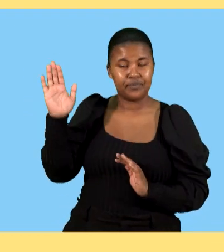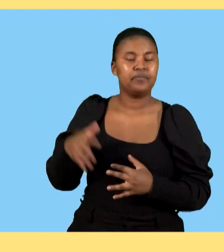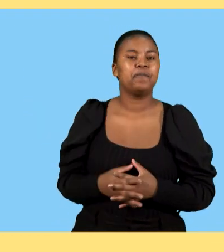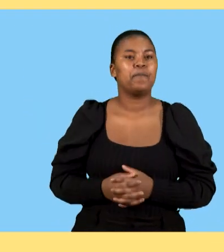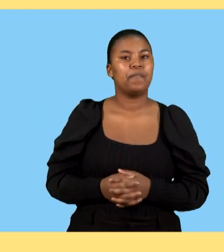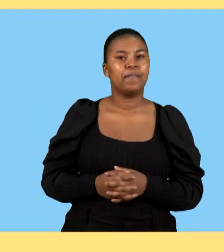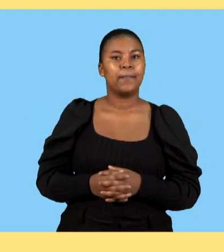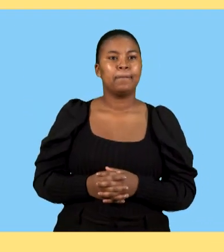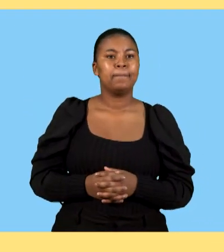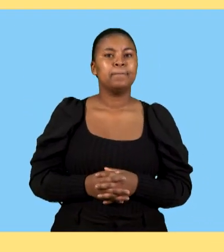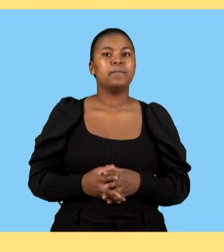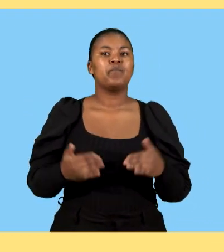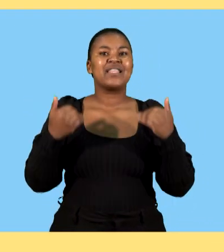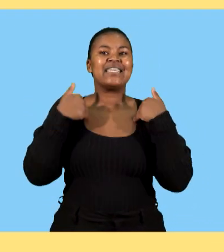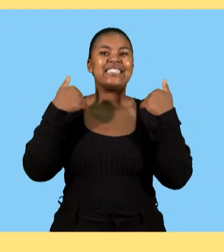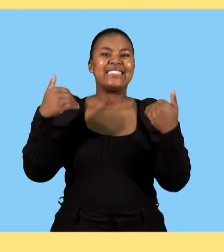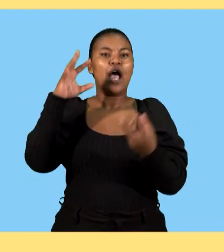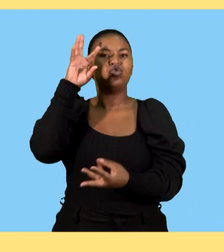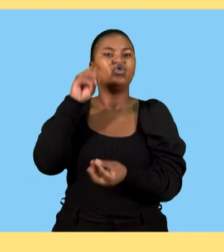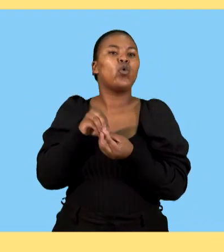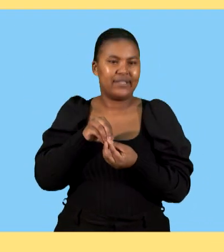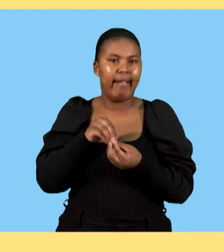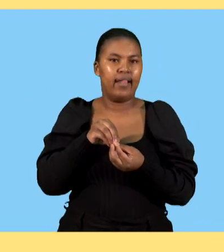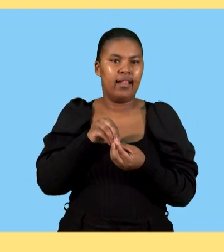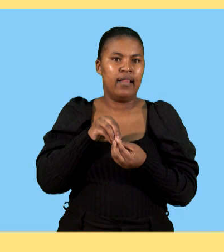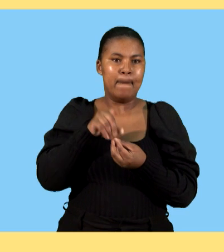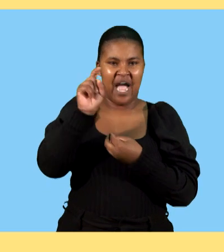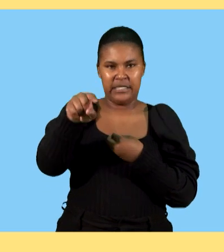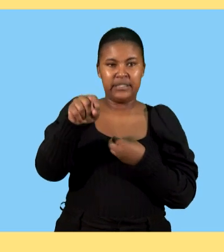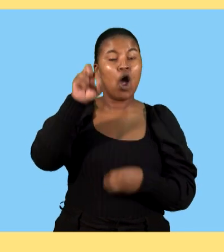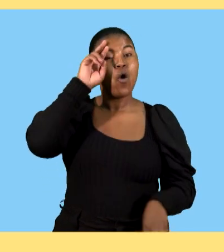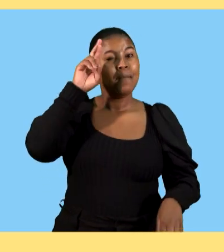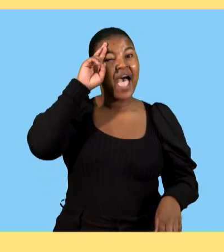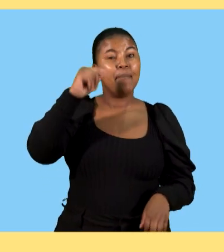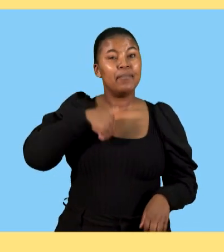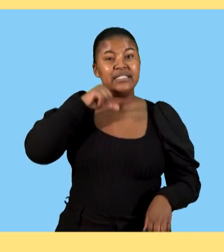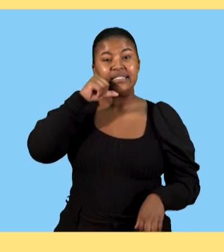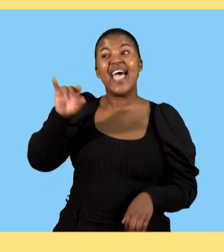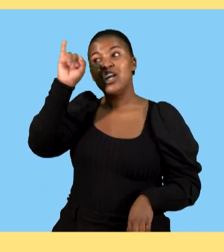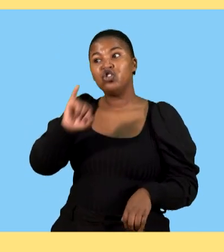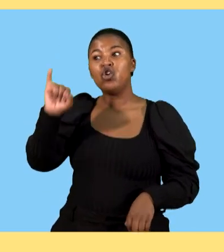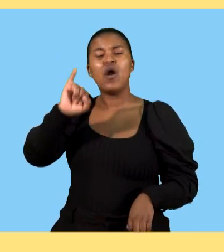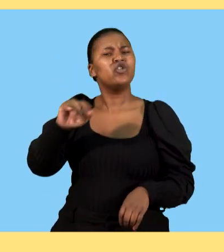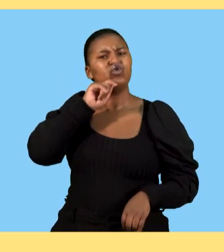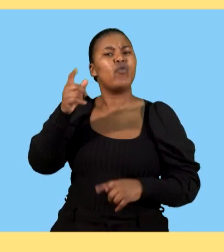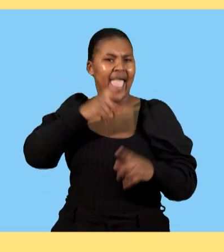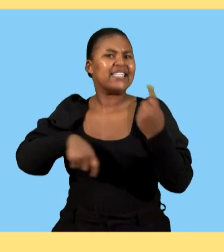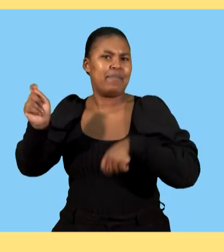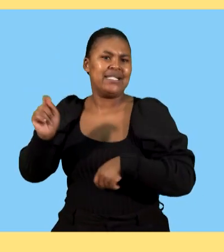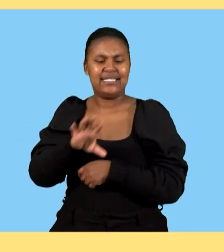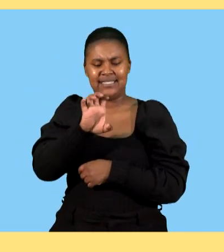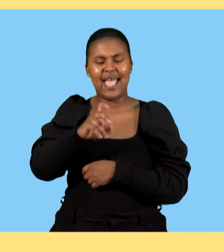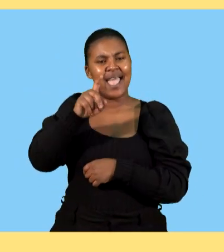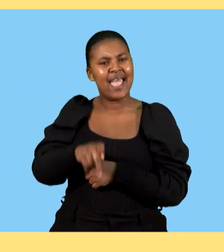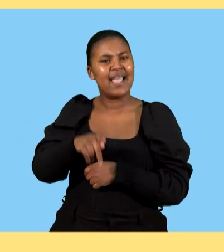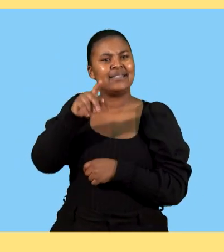you start with your total brought forward. Remember what I said. Insurance is an expense. Therefore, it will have a